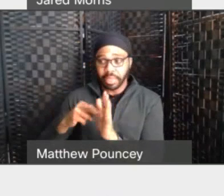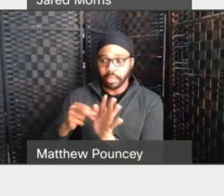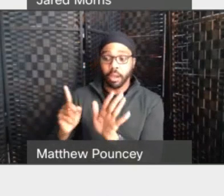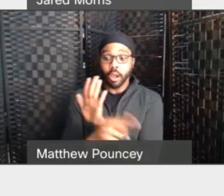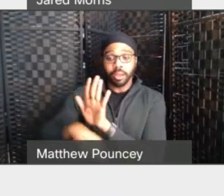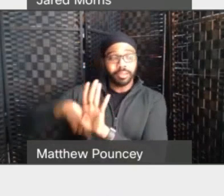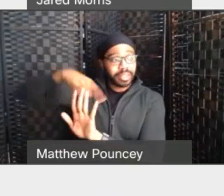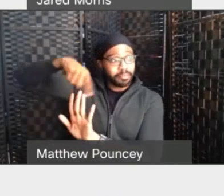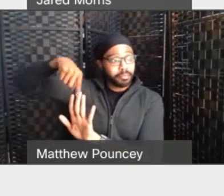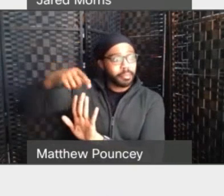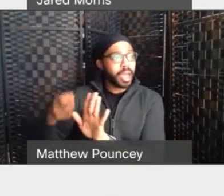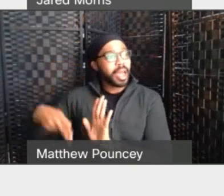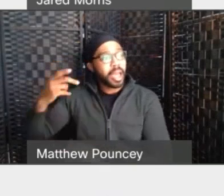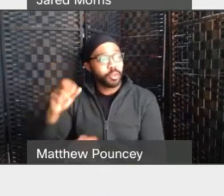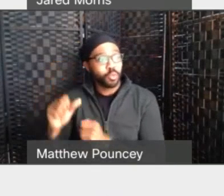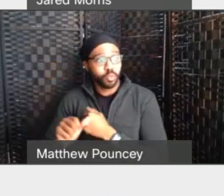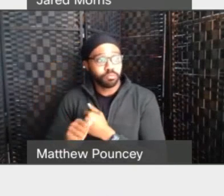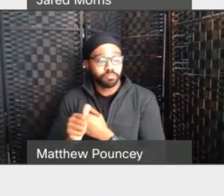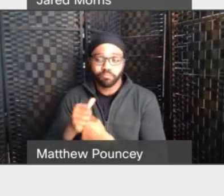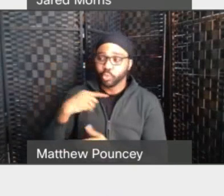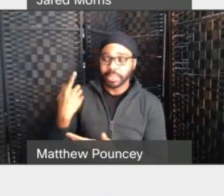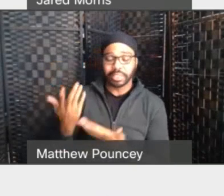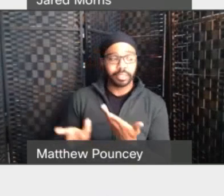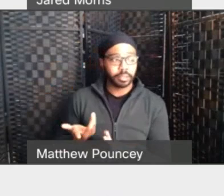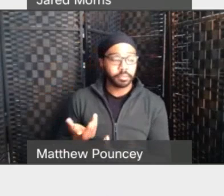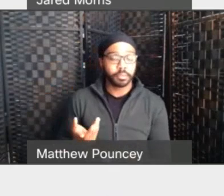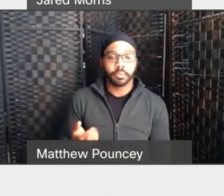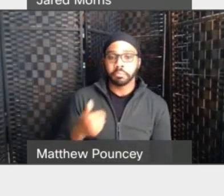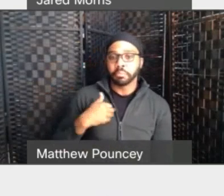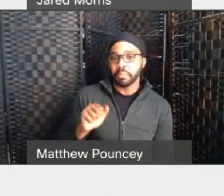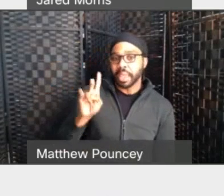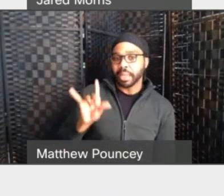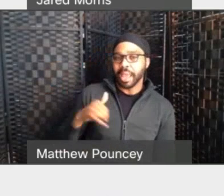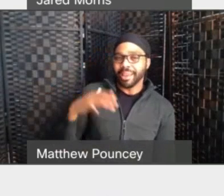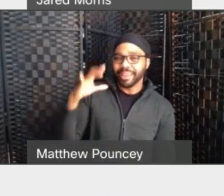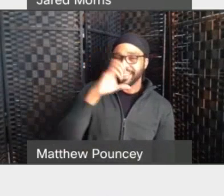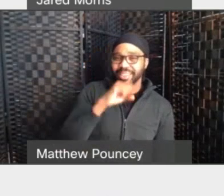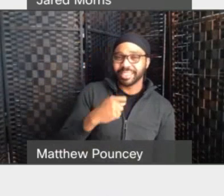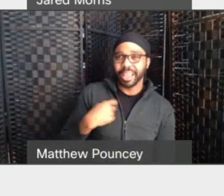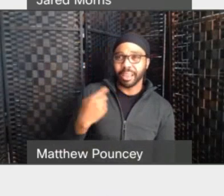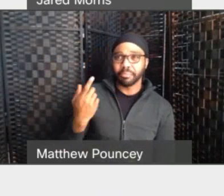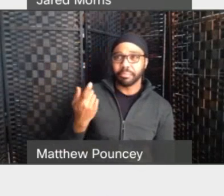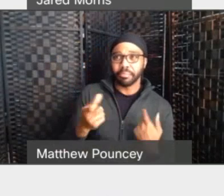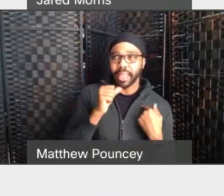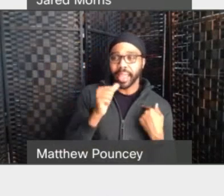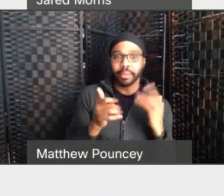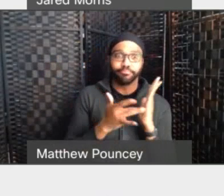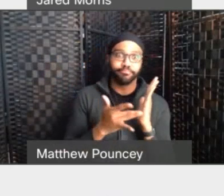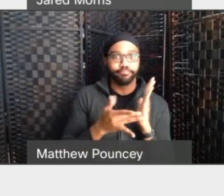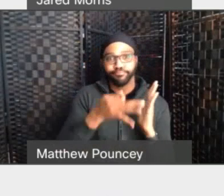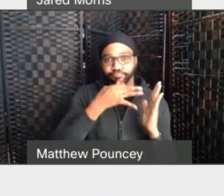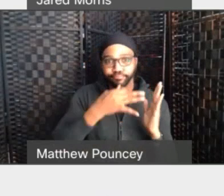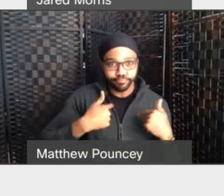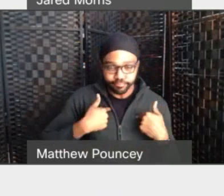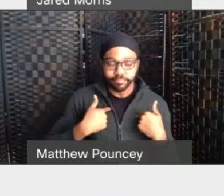as someone who, I mean, I guess I had some trouble navigating, so maybe I can't say I'm savvy with technology.